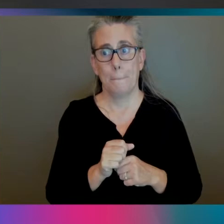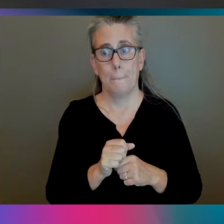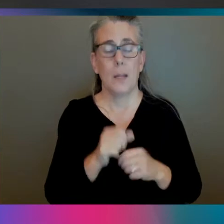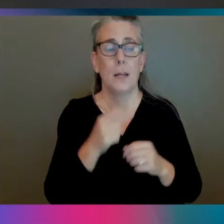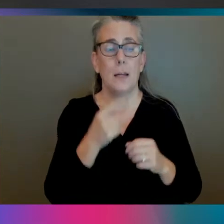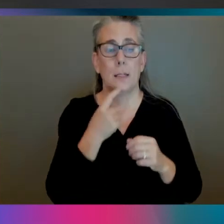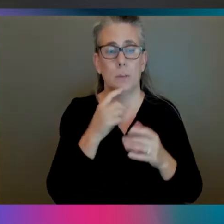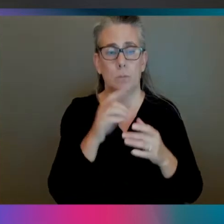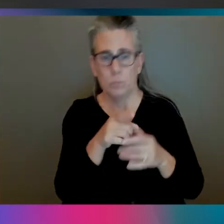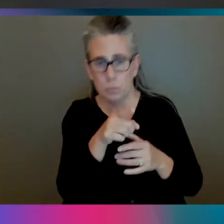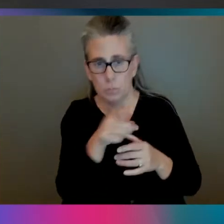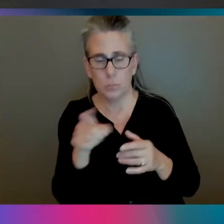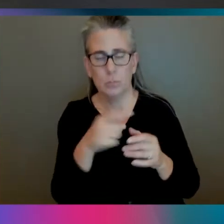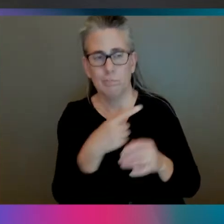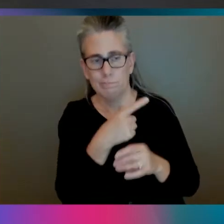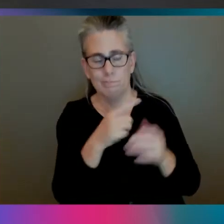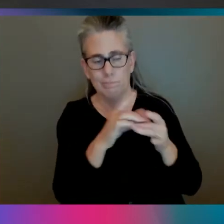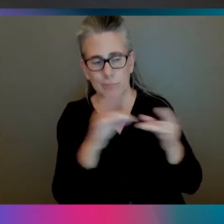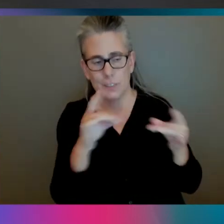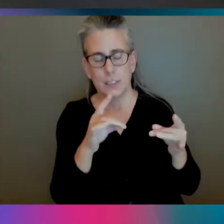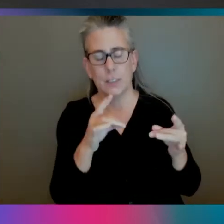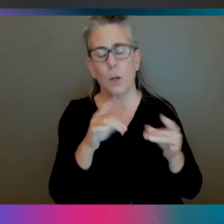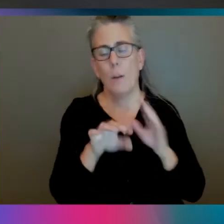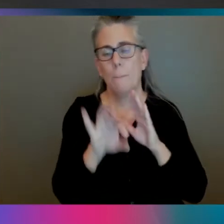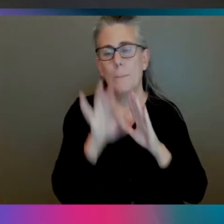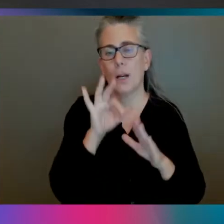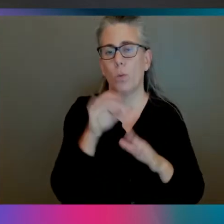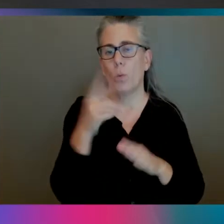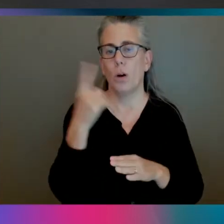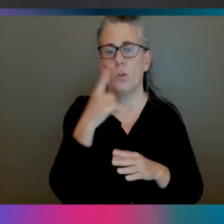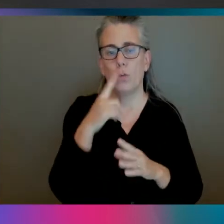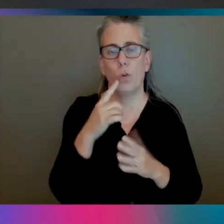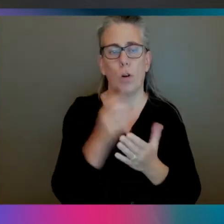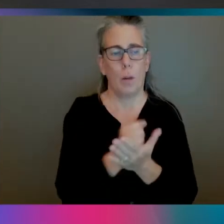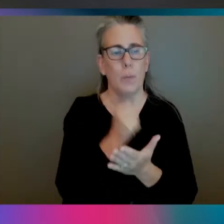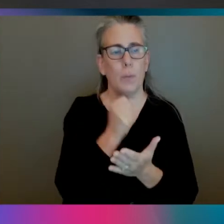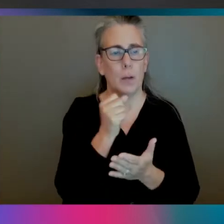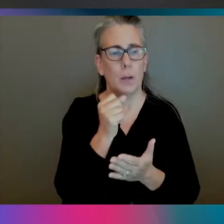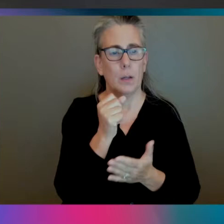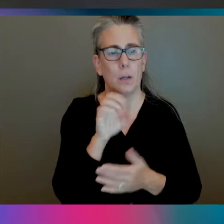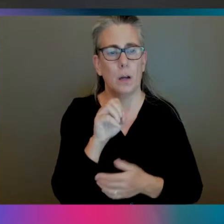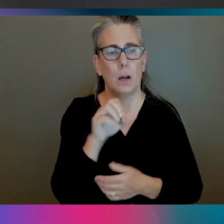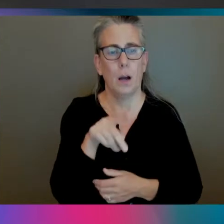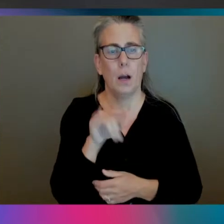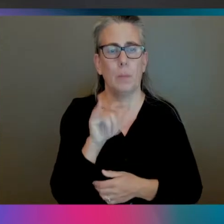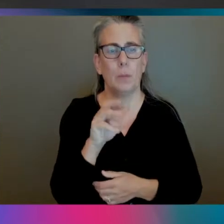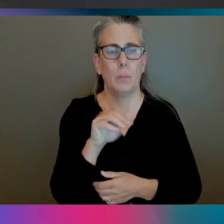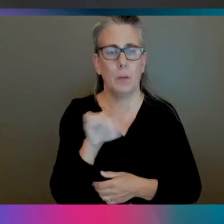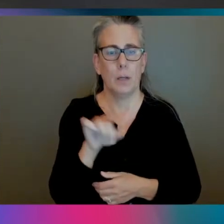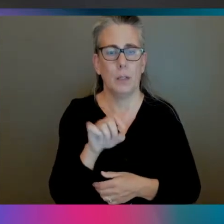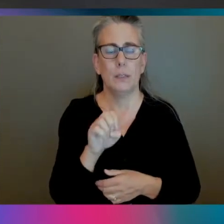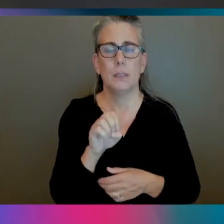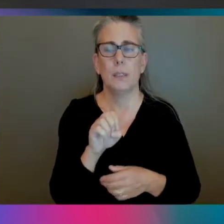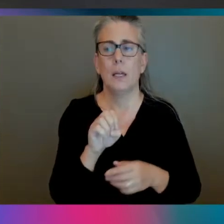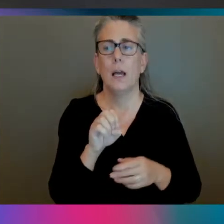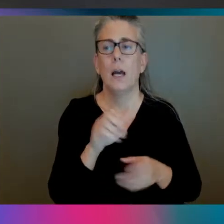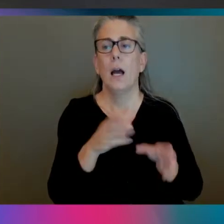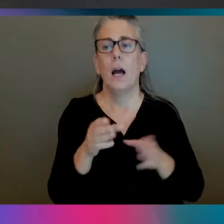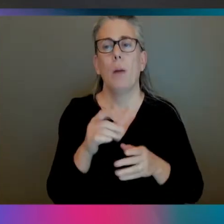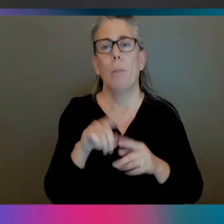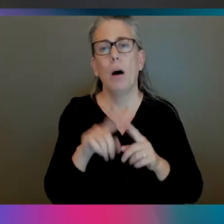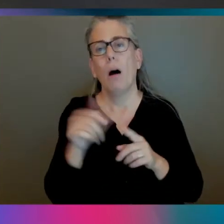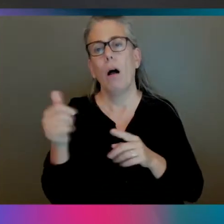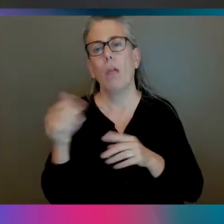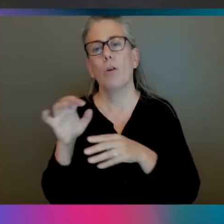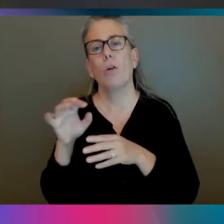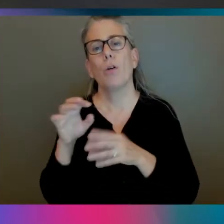to optimize. Okay. Just like any other model. But then there are other metrics that are going to tie to your business. How many people